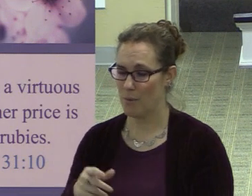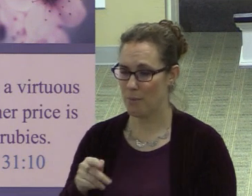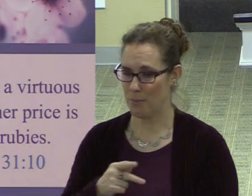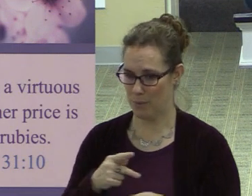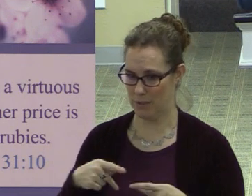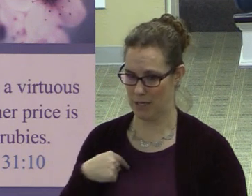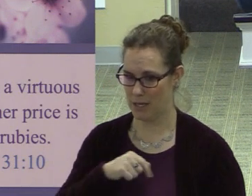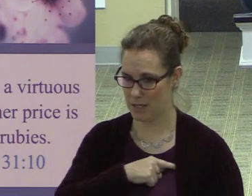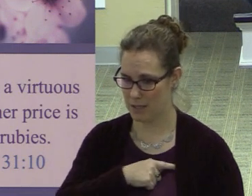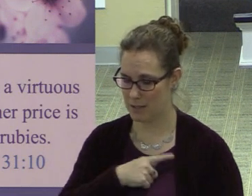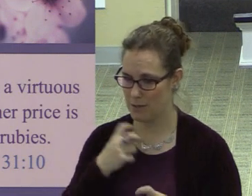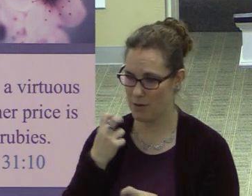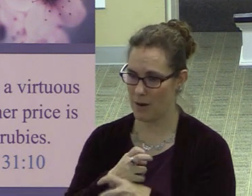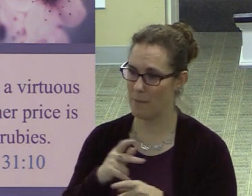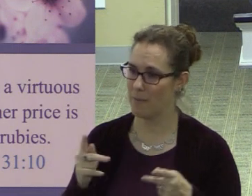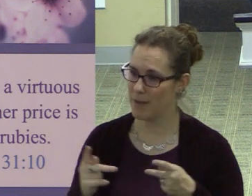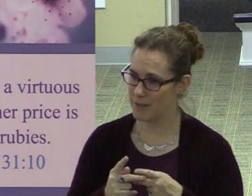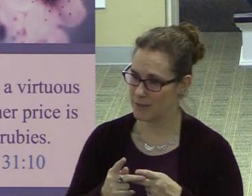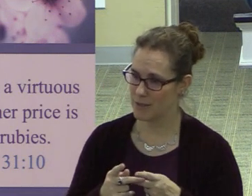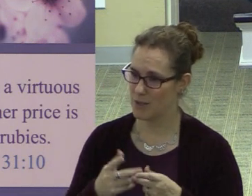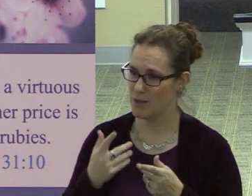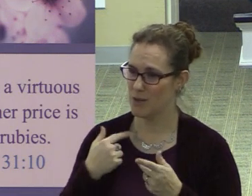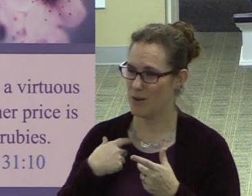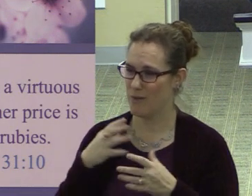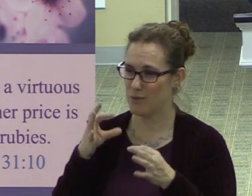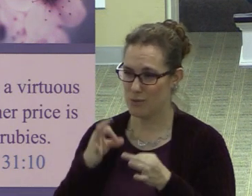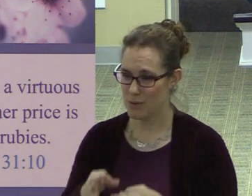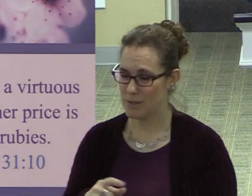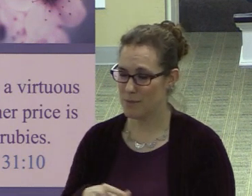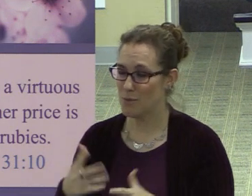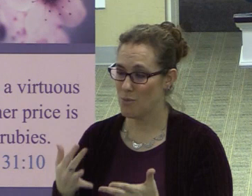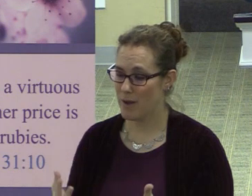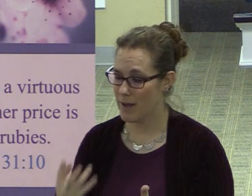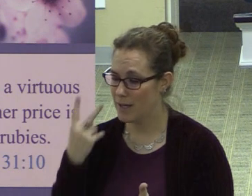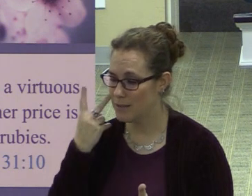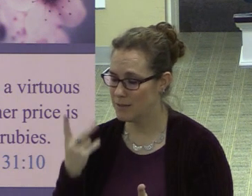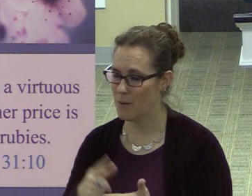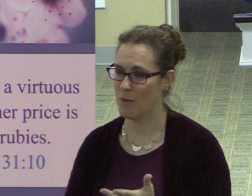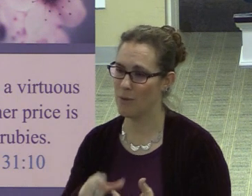have no choice but to wait to see what the Lord does